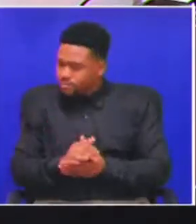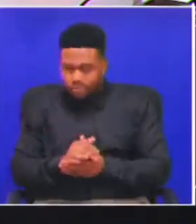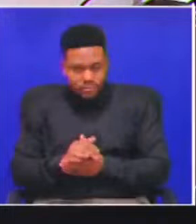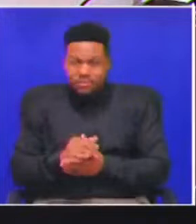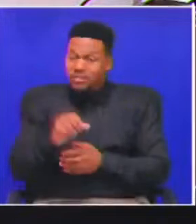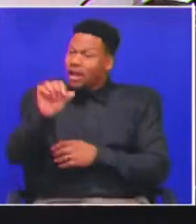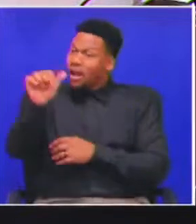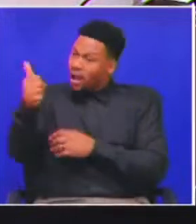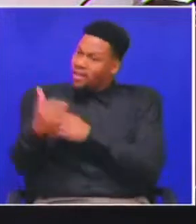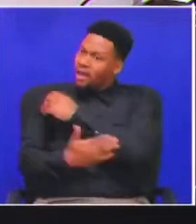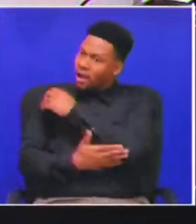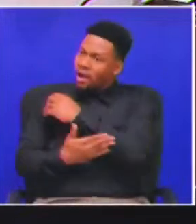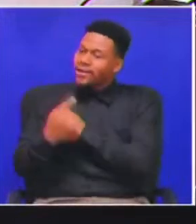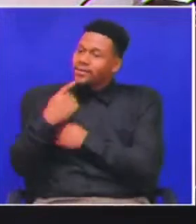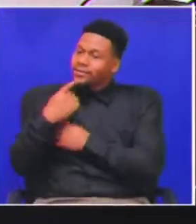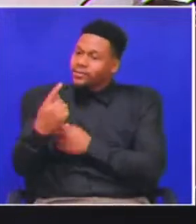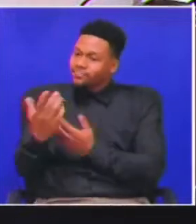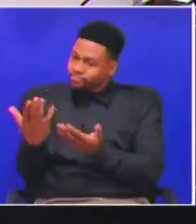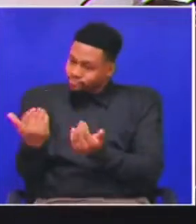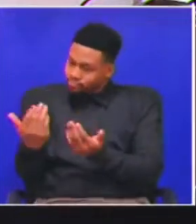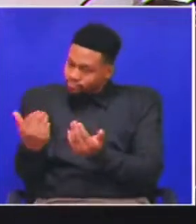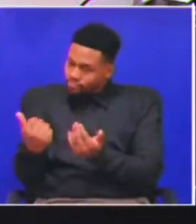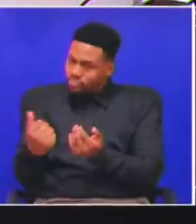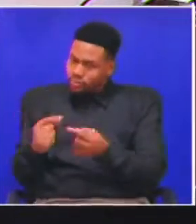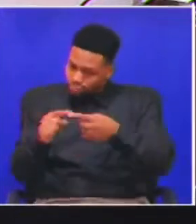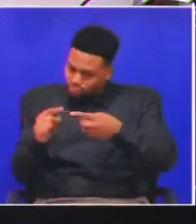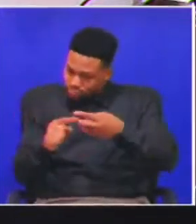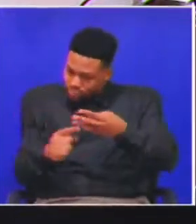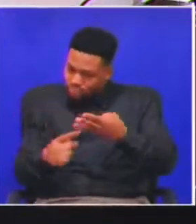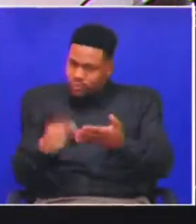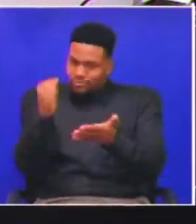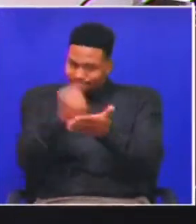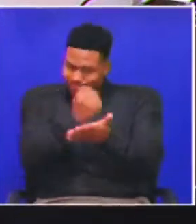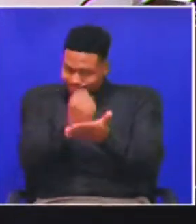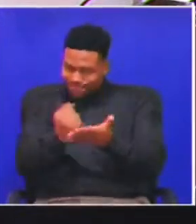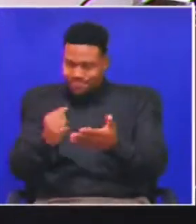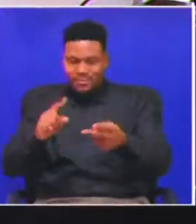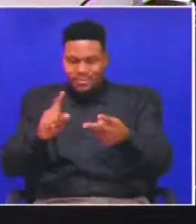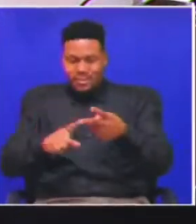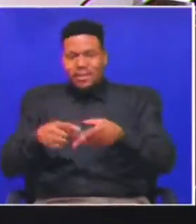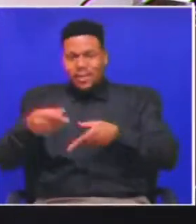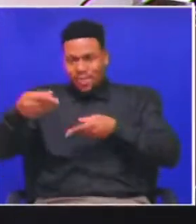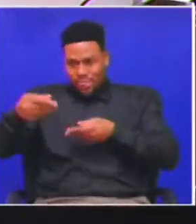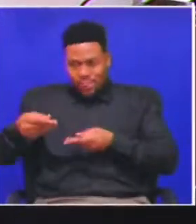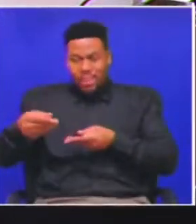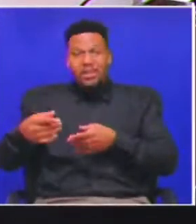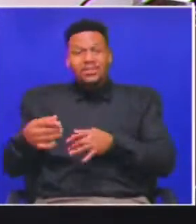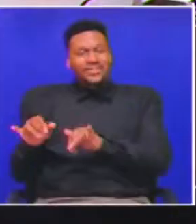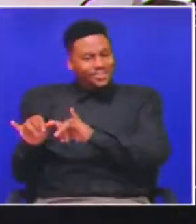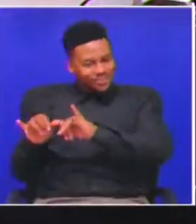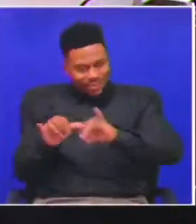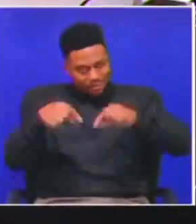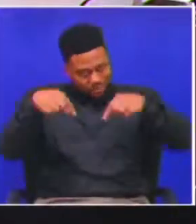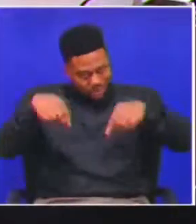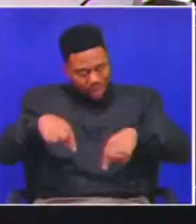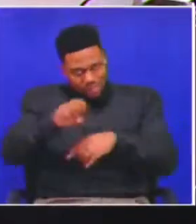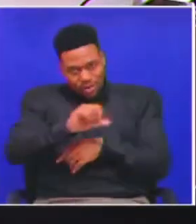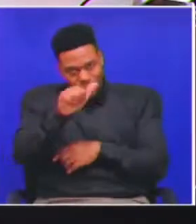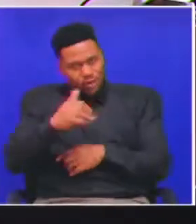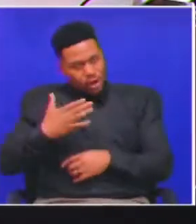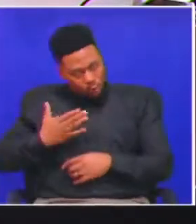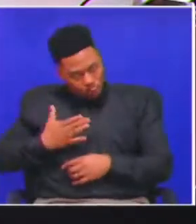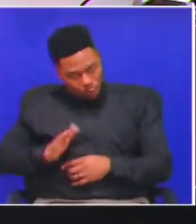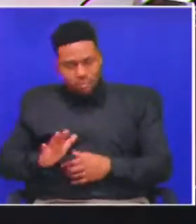their countries to be documented. So we require exactly the same thing here. So employers must